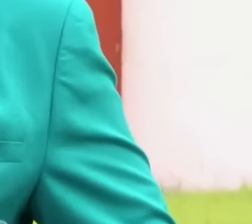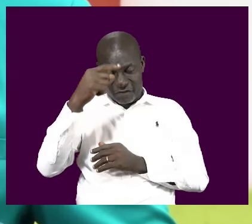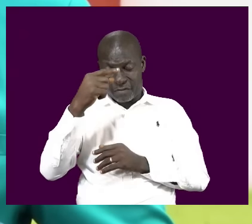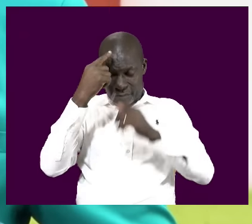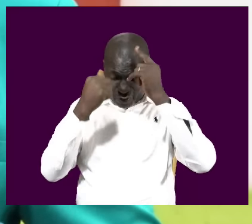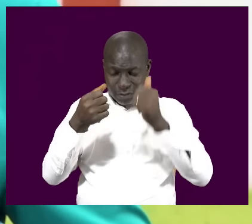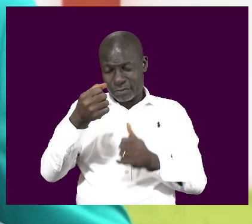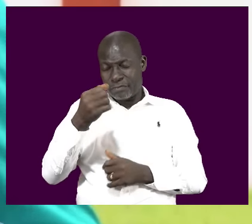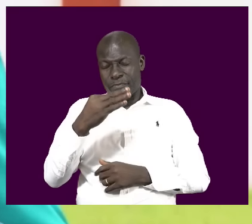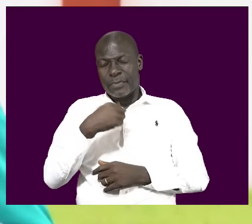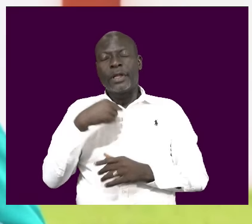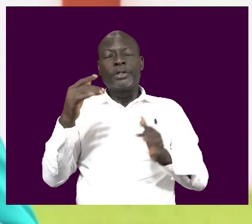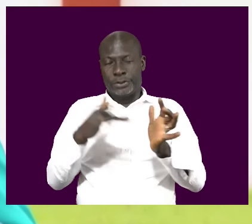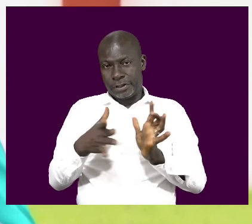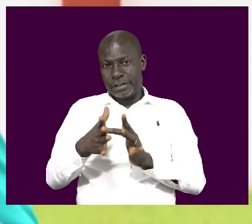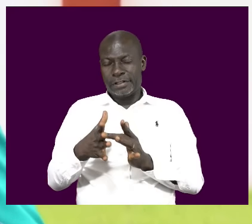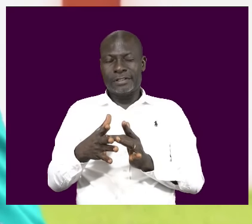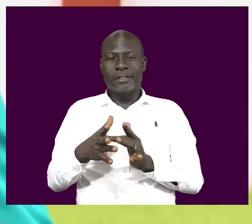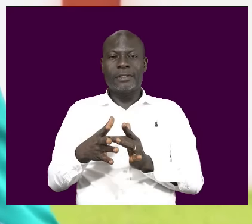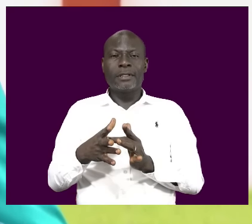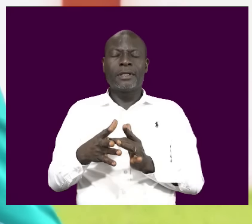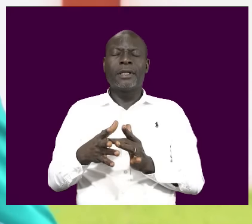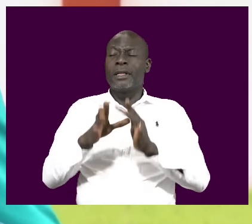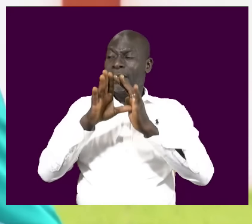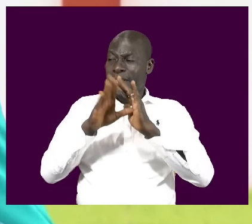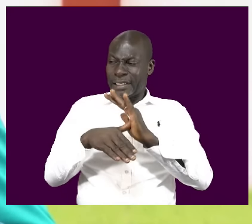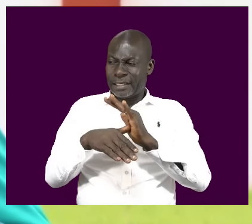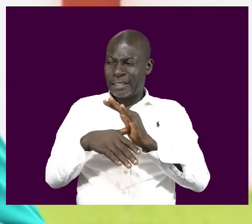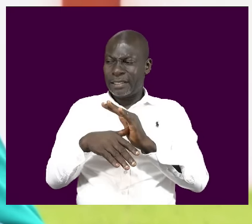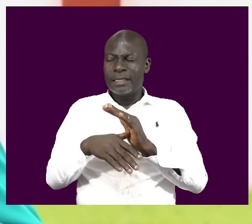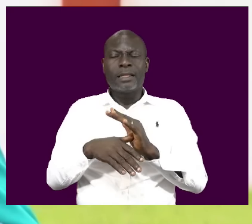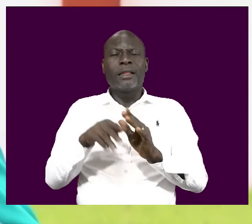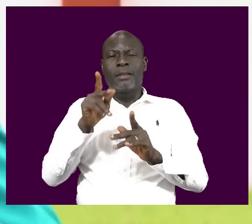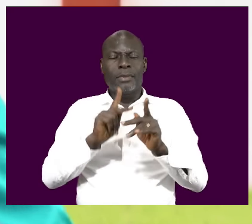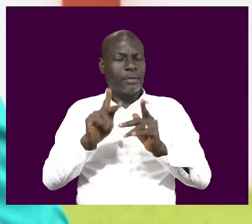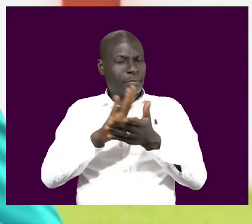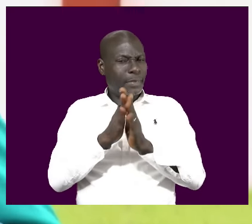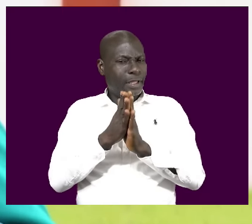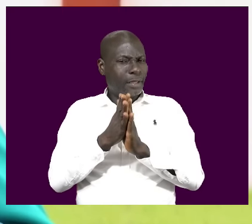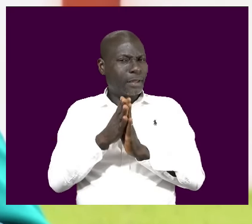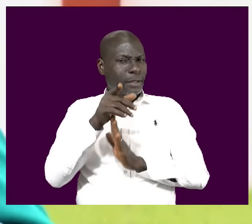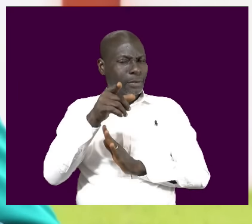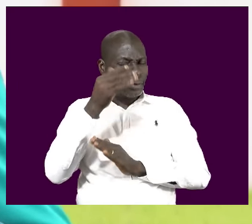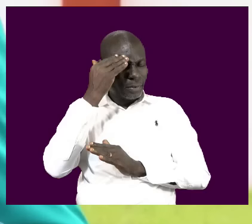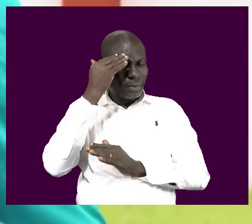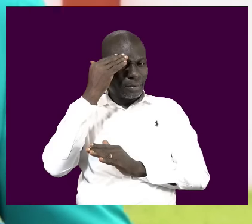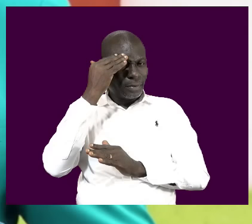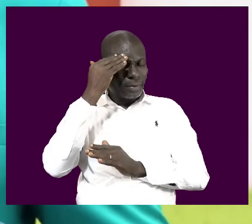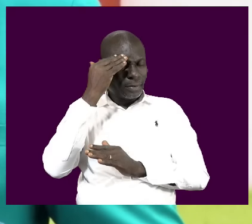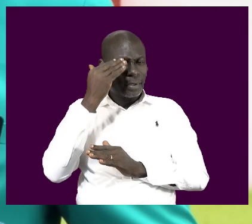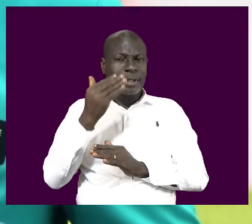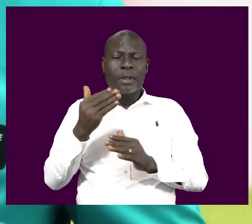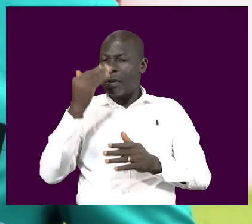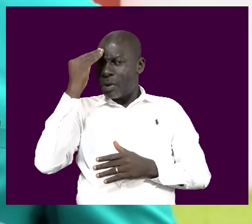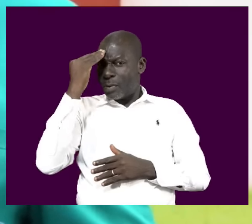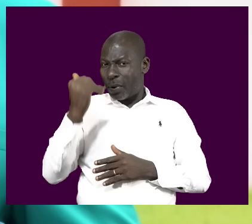twa sam eto nipa so. Aman kontompo e be dan no kre. Odofo pa uti ame. E de ba sam